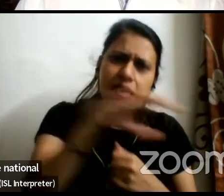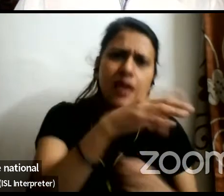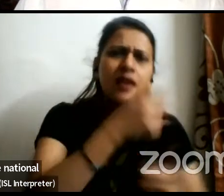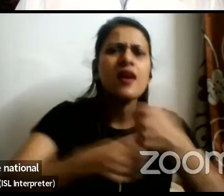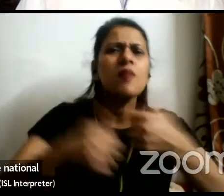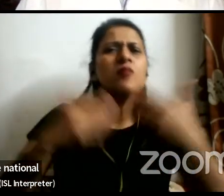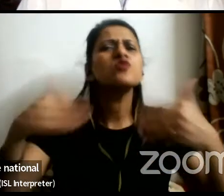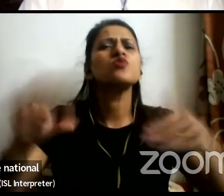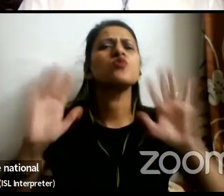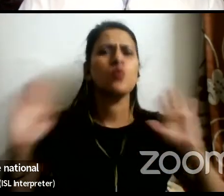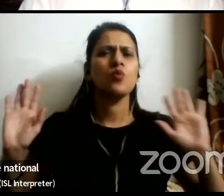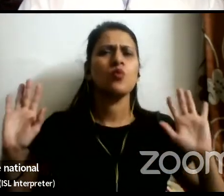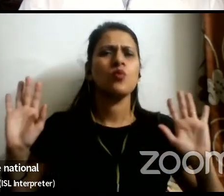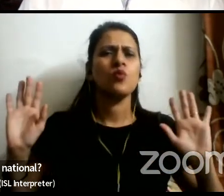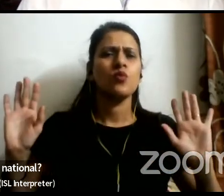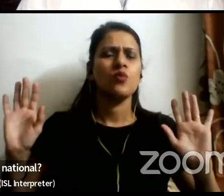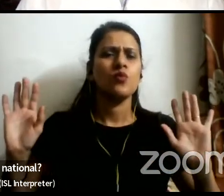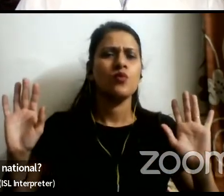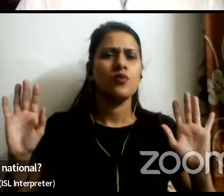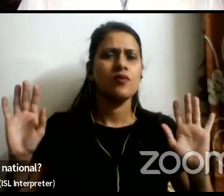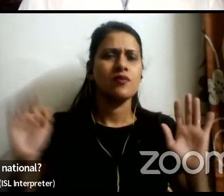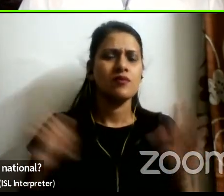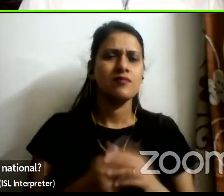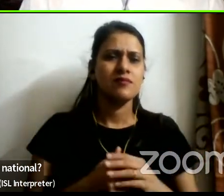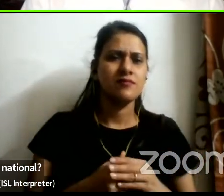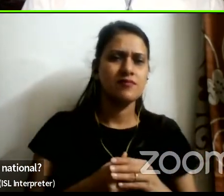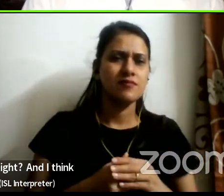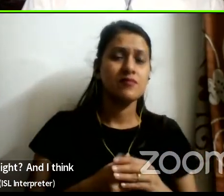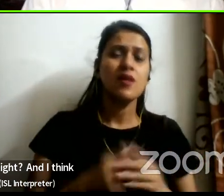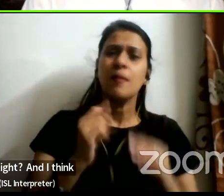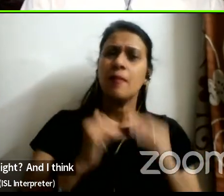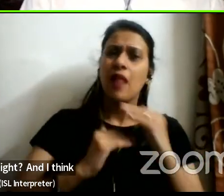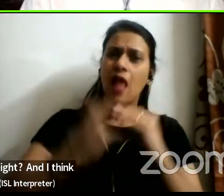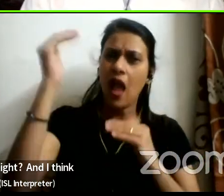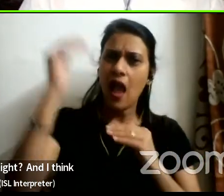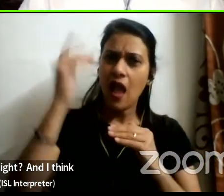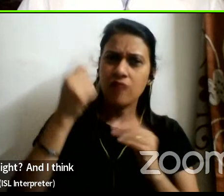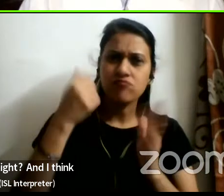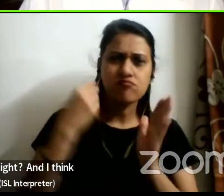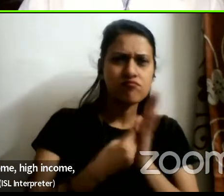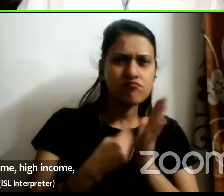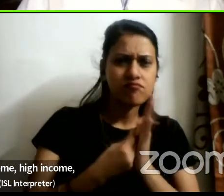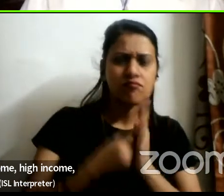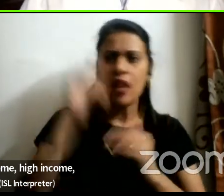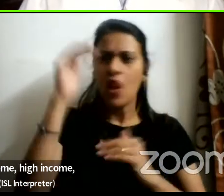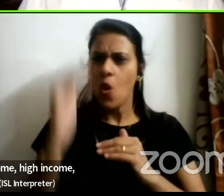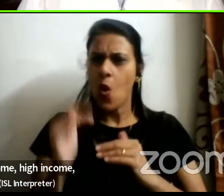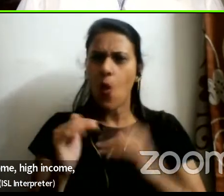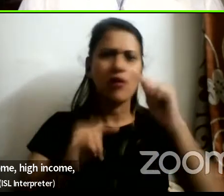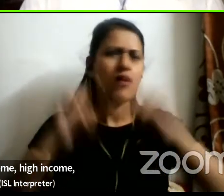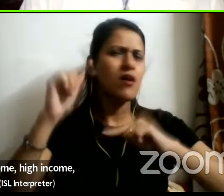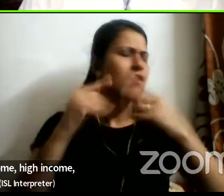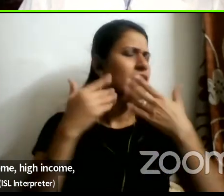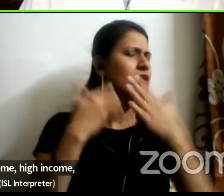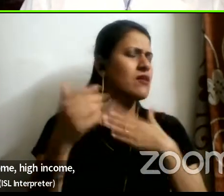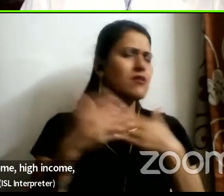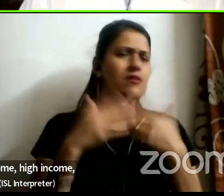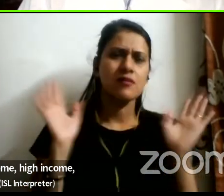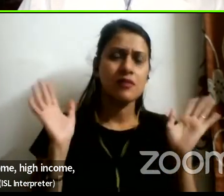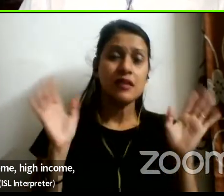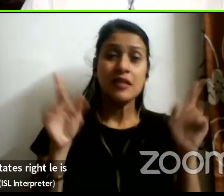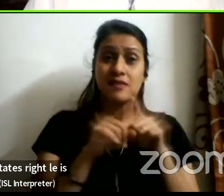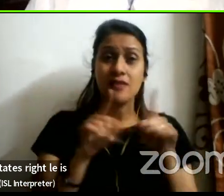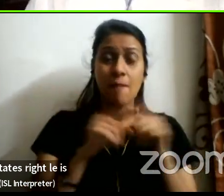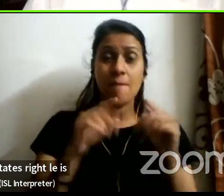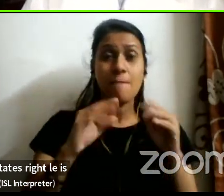Right? And I think because, if we talk about low income, high income, middle income, you can look at the states, right? Delhi is high income, Maharashtra